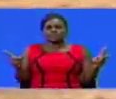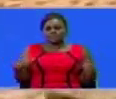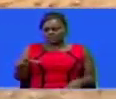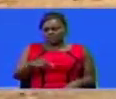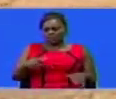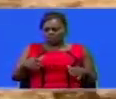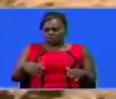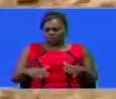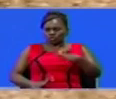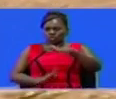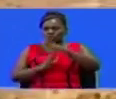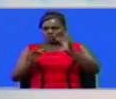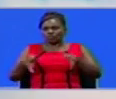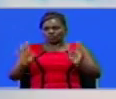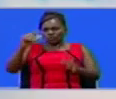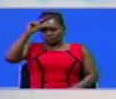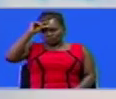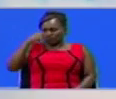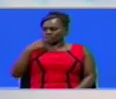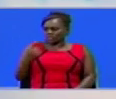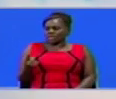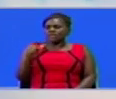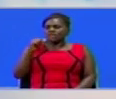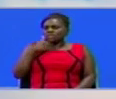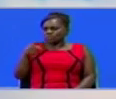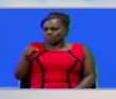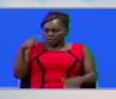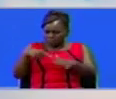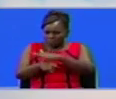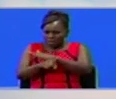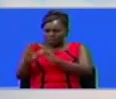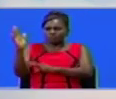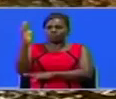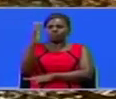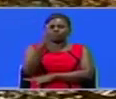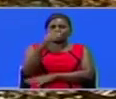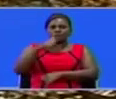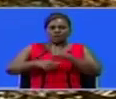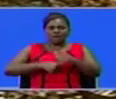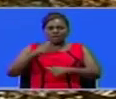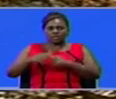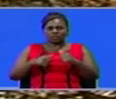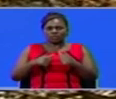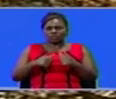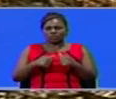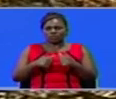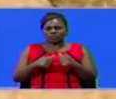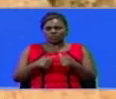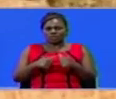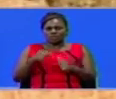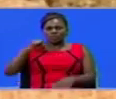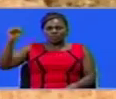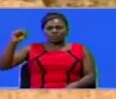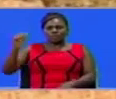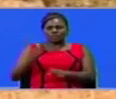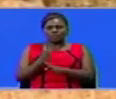Local senior government officials charge that the latest incursion into ranches is an act of aggression fueled by politicians